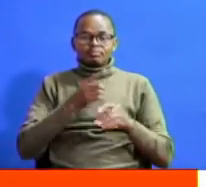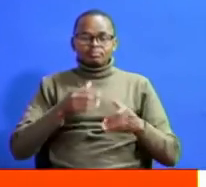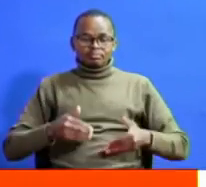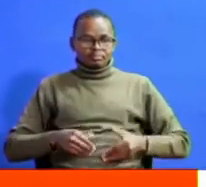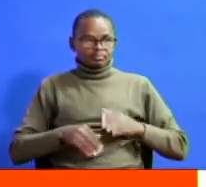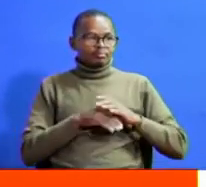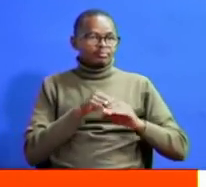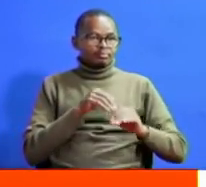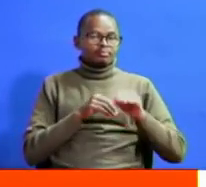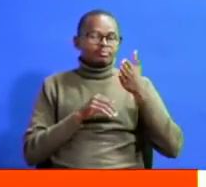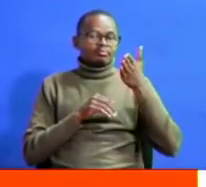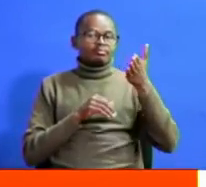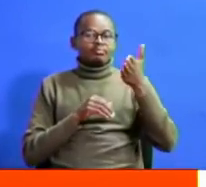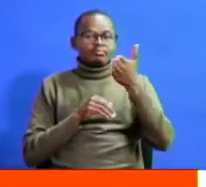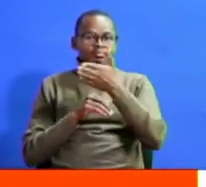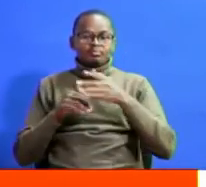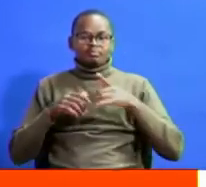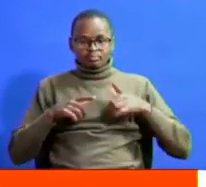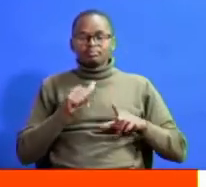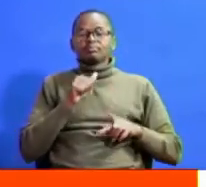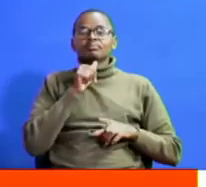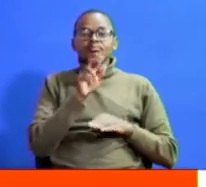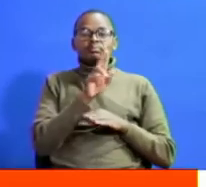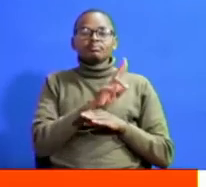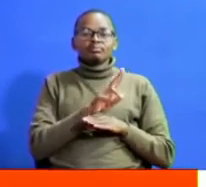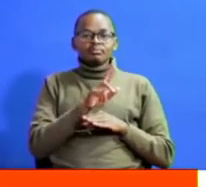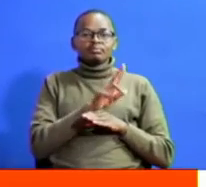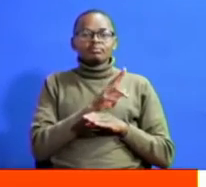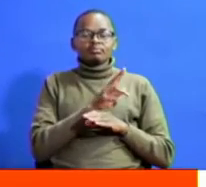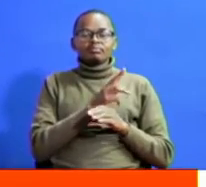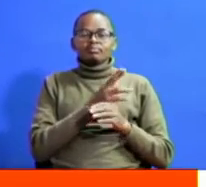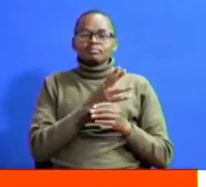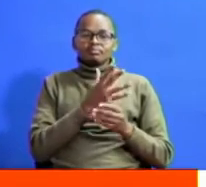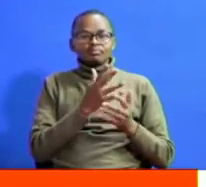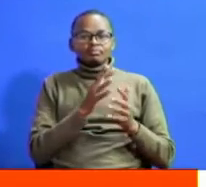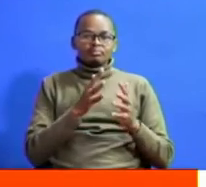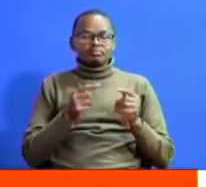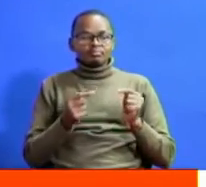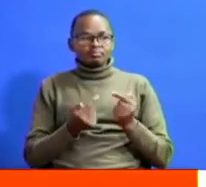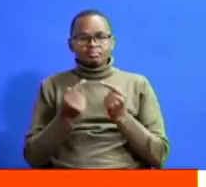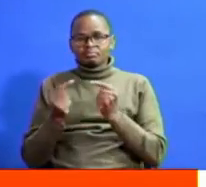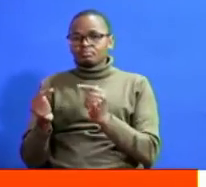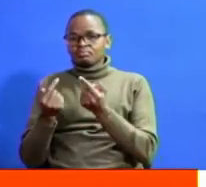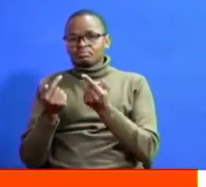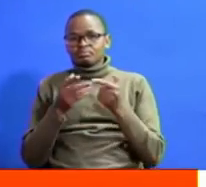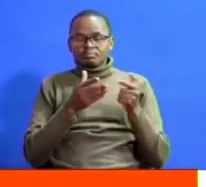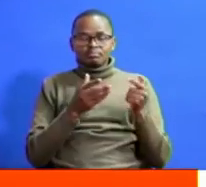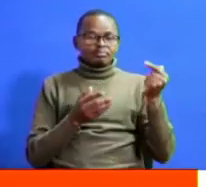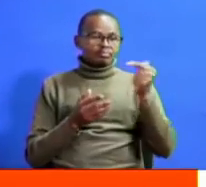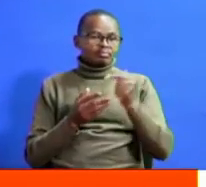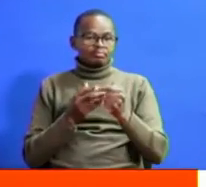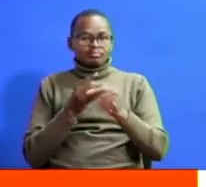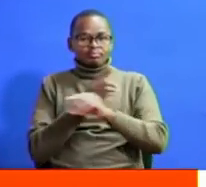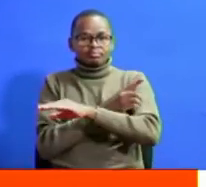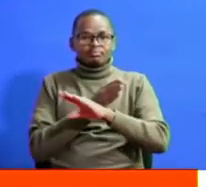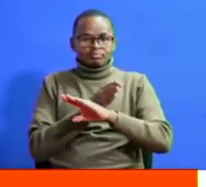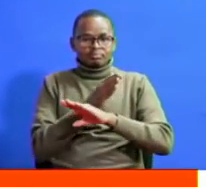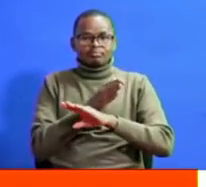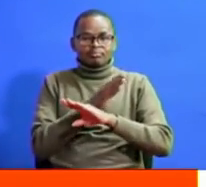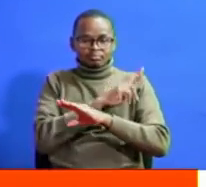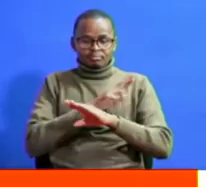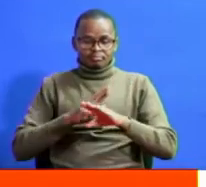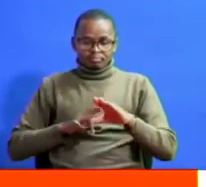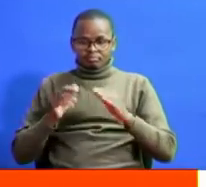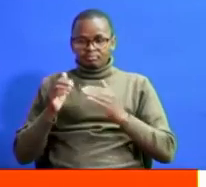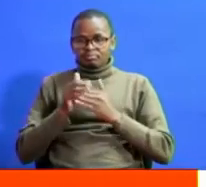there, let us not be used as instruments of violence. This comes a few days after religious